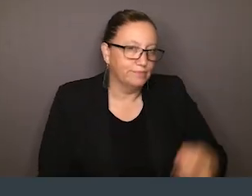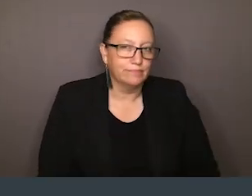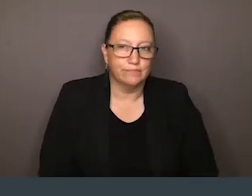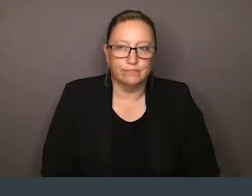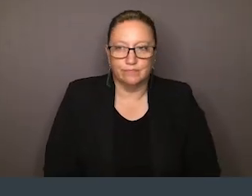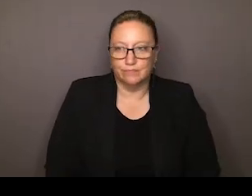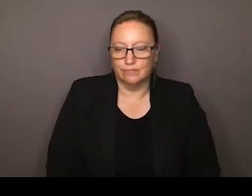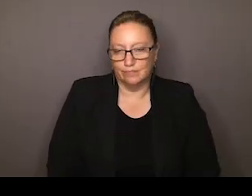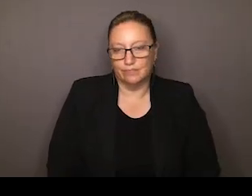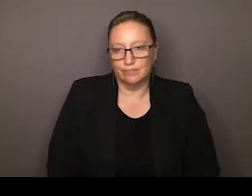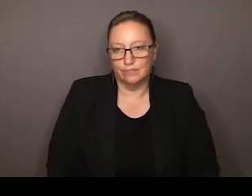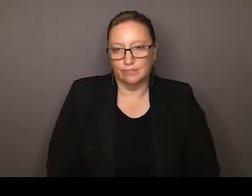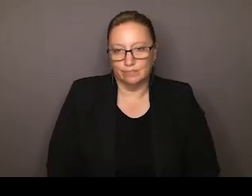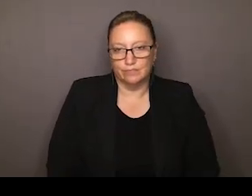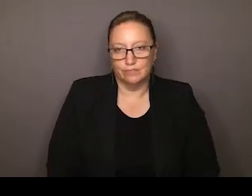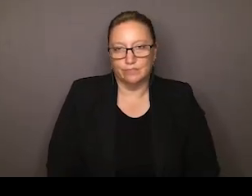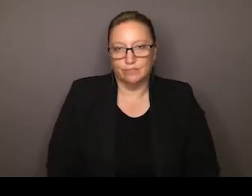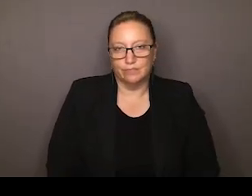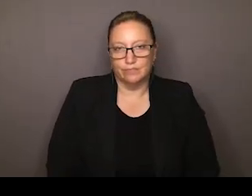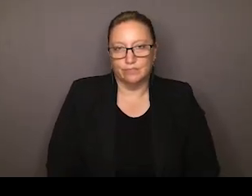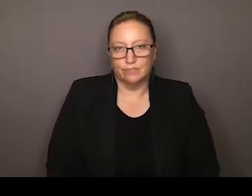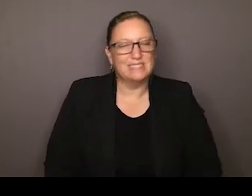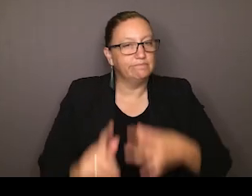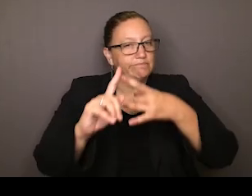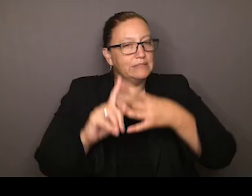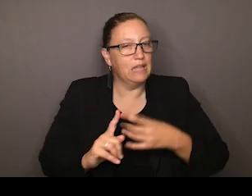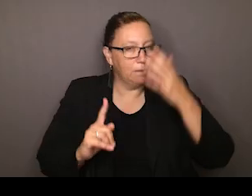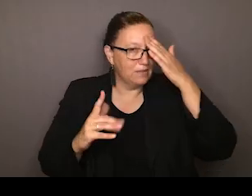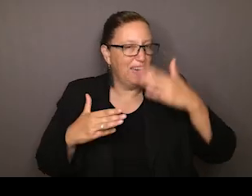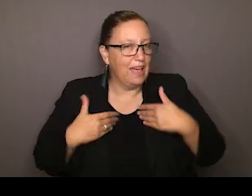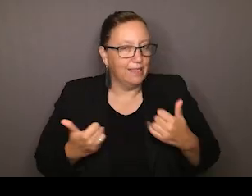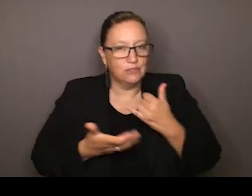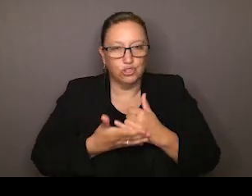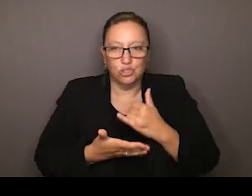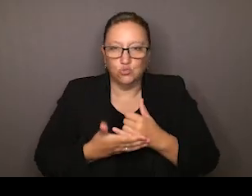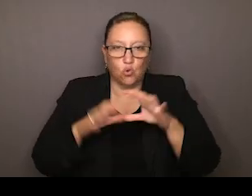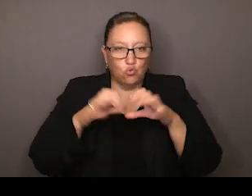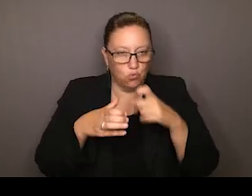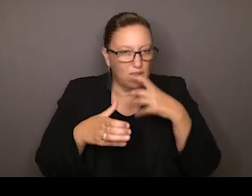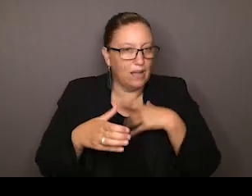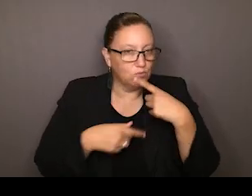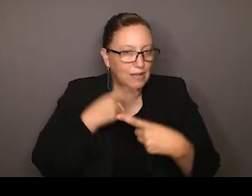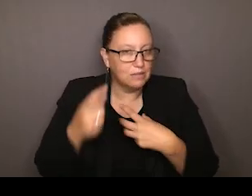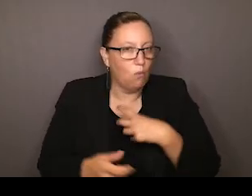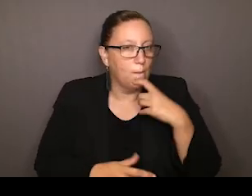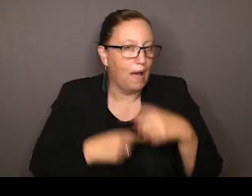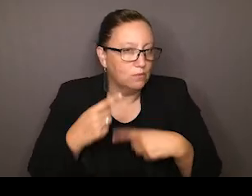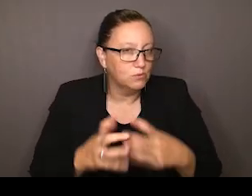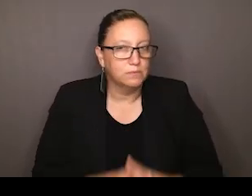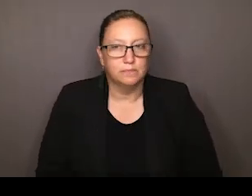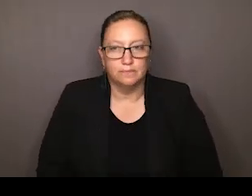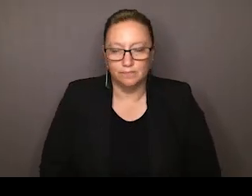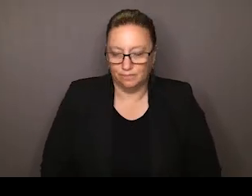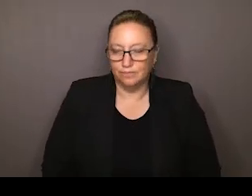next. Were the findings about particular mental health conditions or groups that you would like to tell us